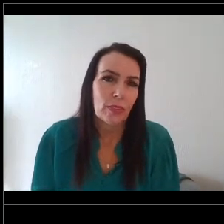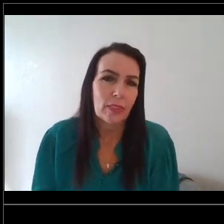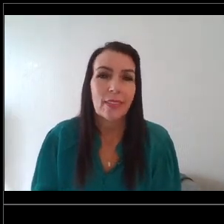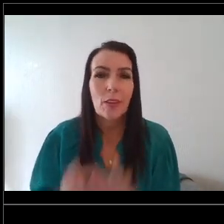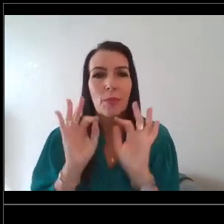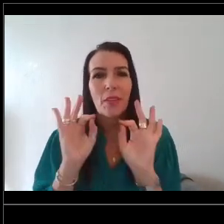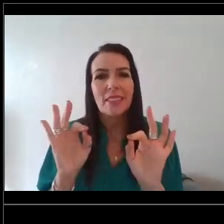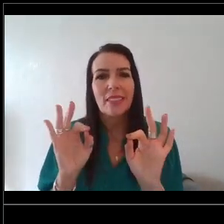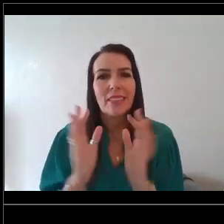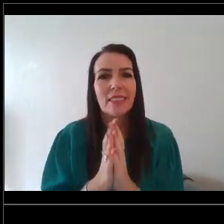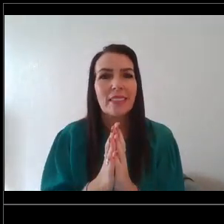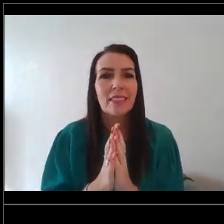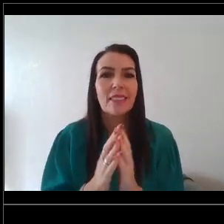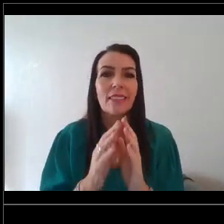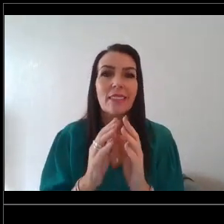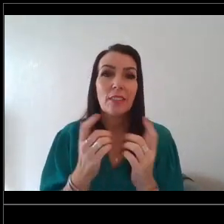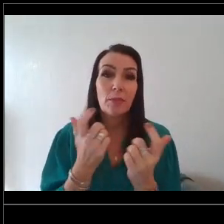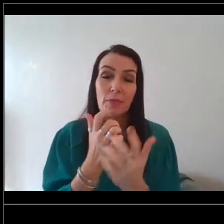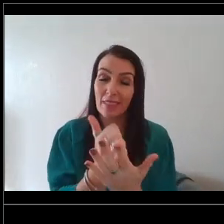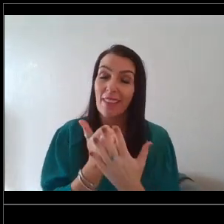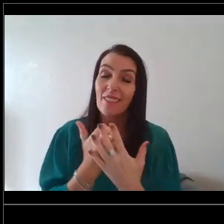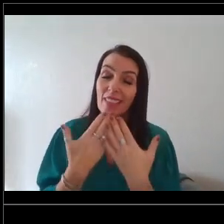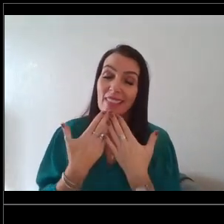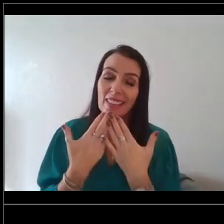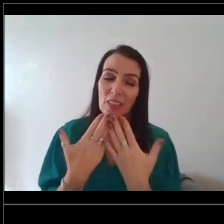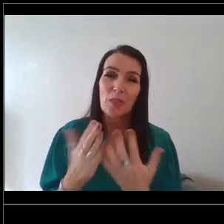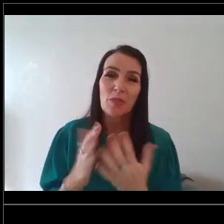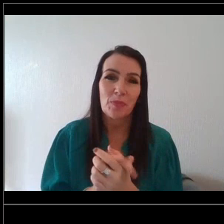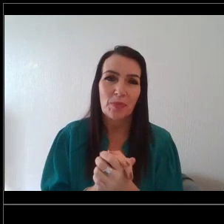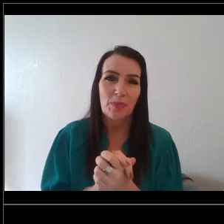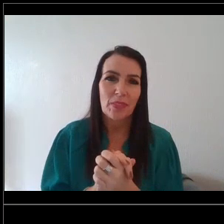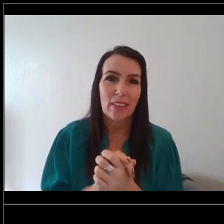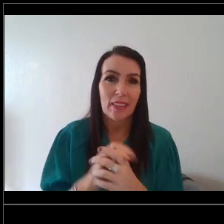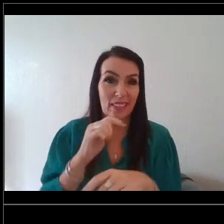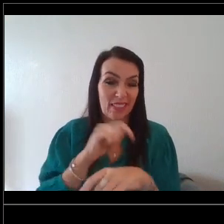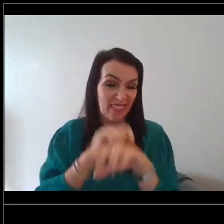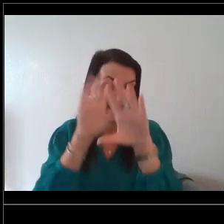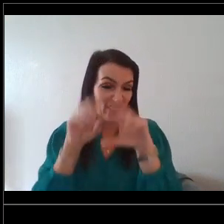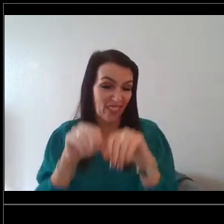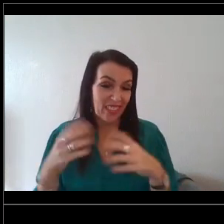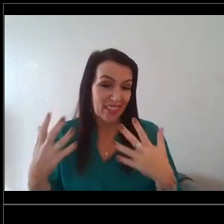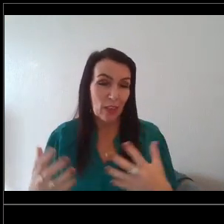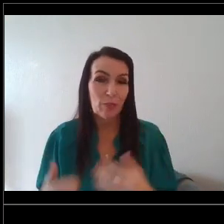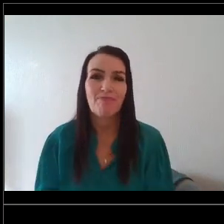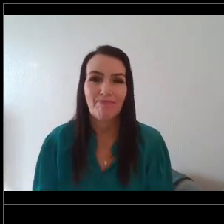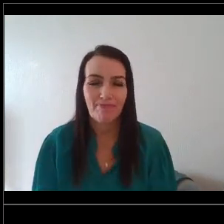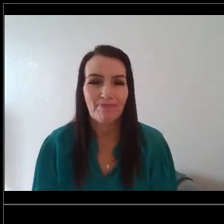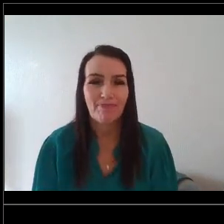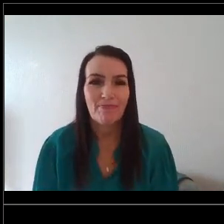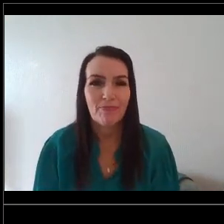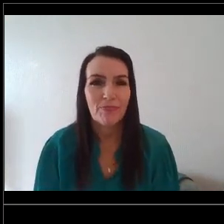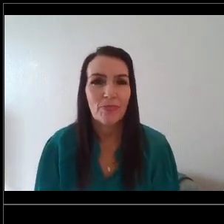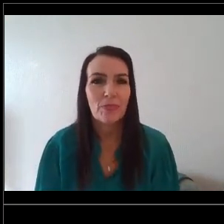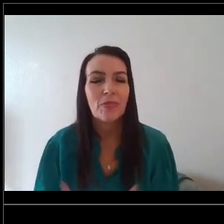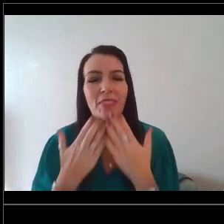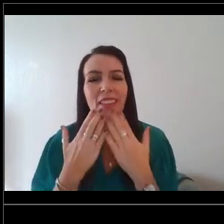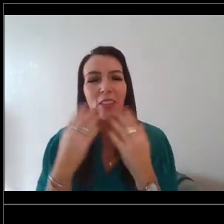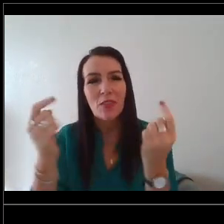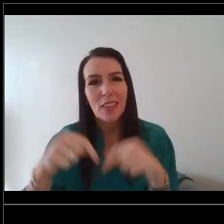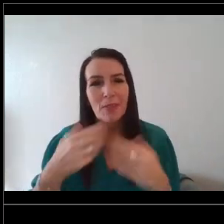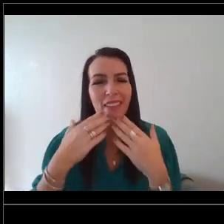Perfect. Well, that's been really helpful, and it looks like that's all we have time for today. But we thank you all for